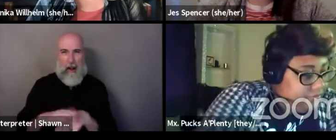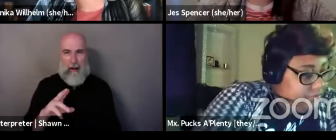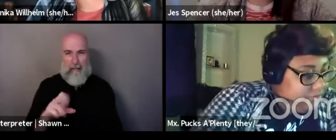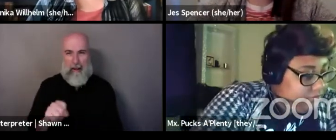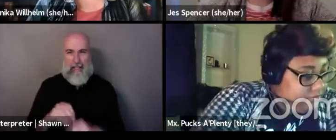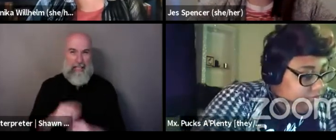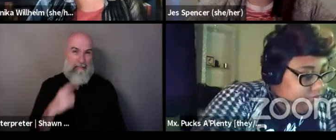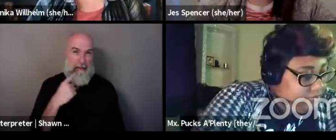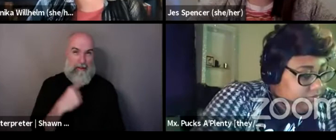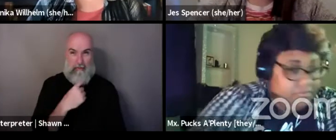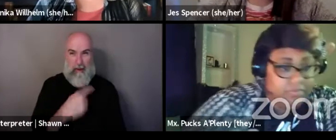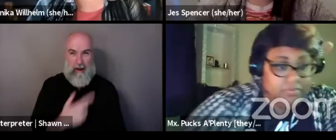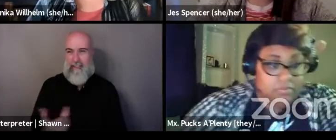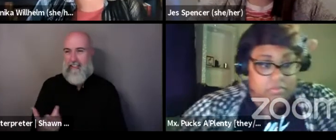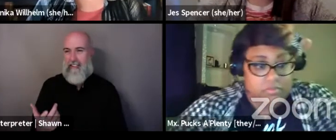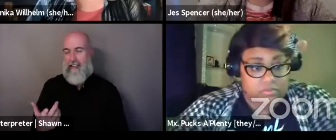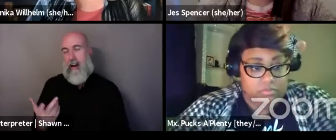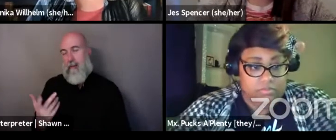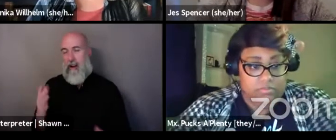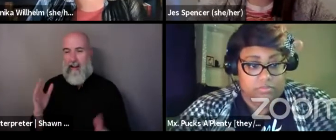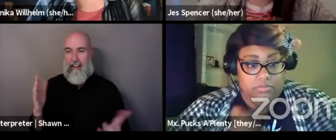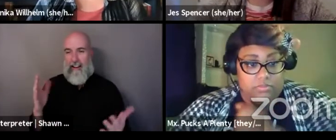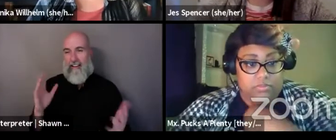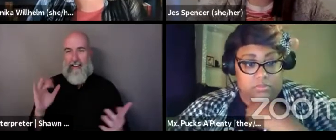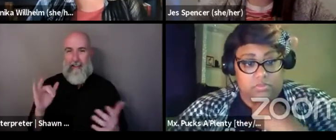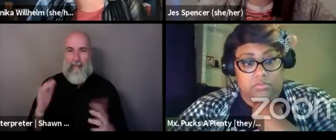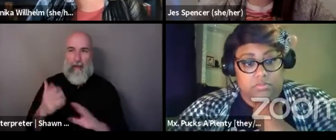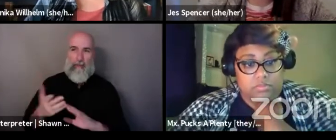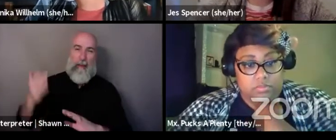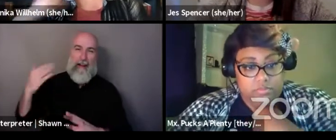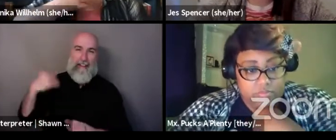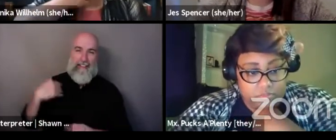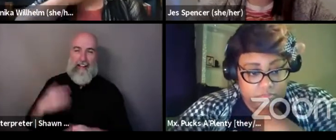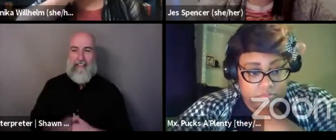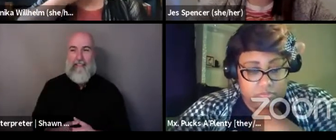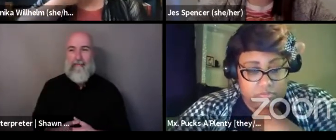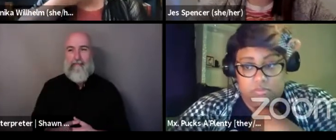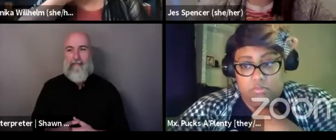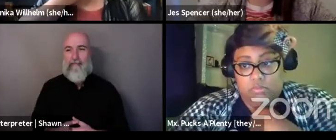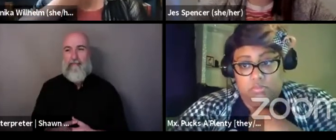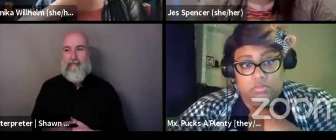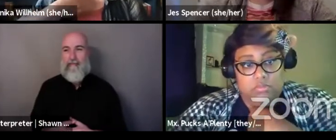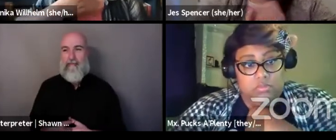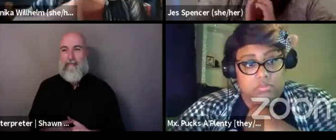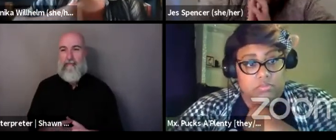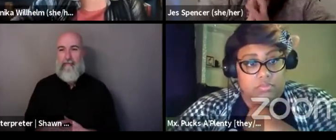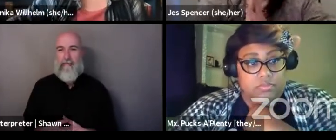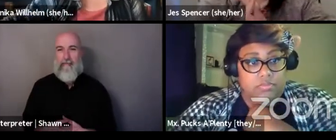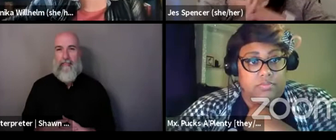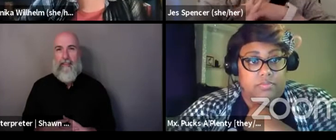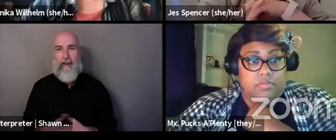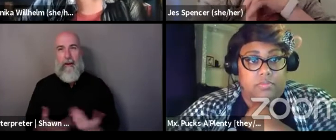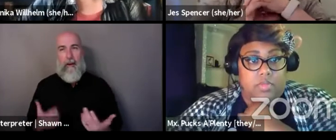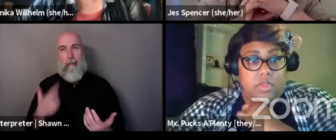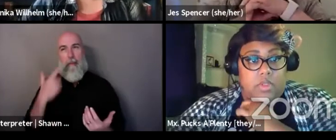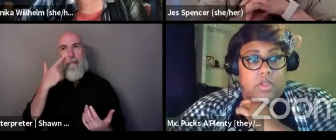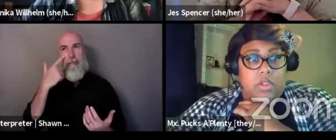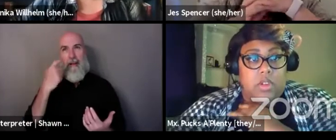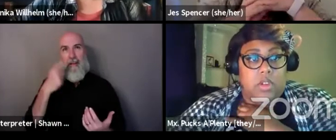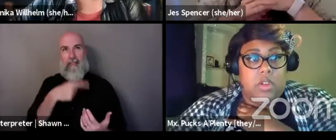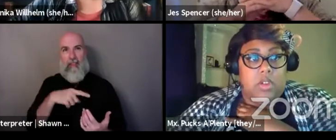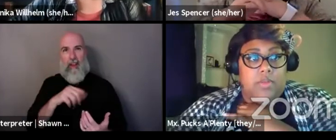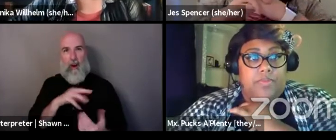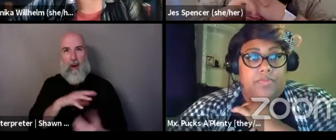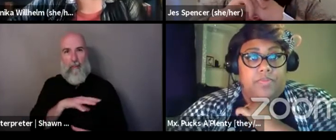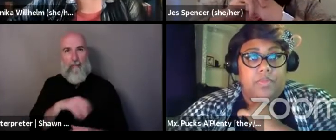restaurant. Like, I mean, again, this is back in the old days. But like, because they're a part of life.